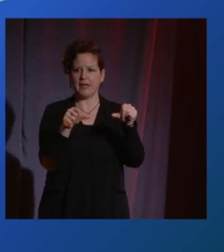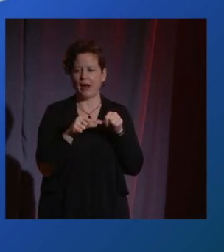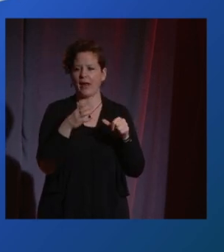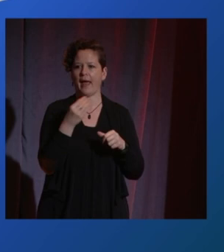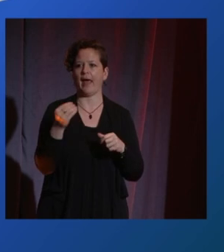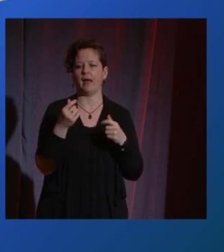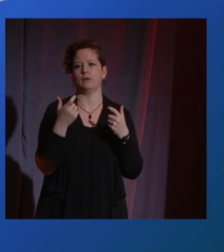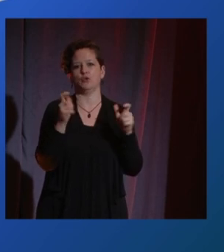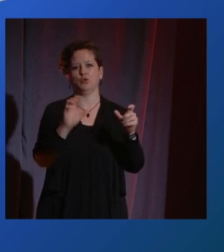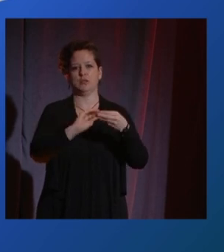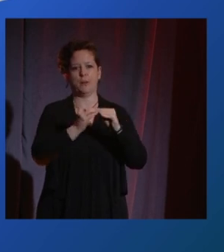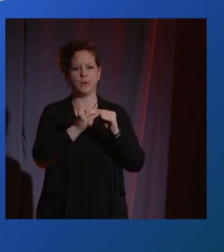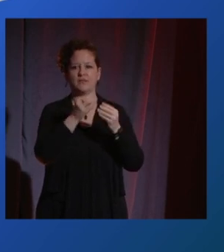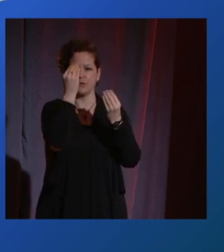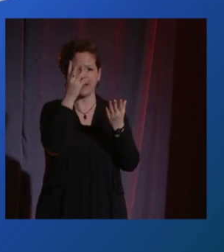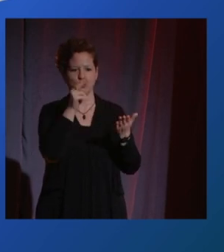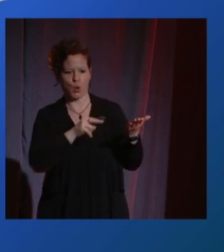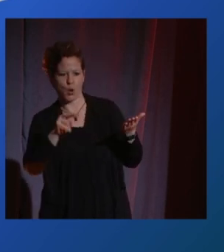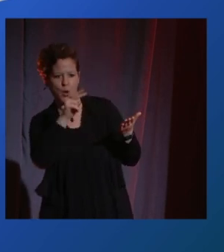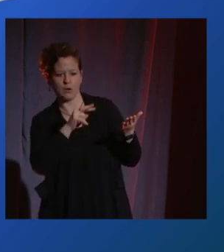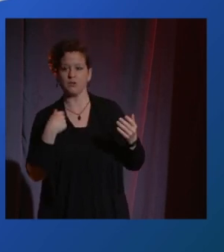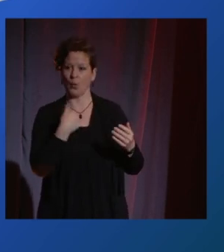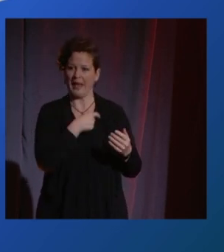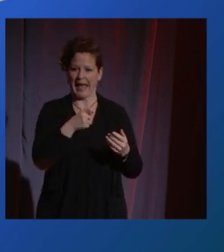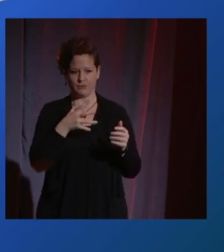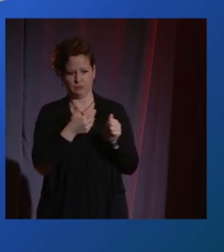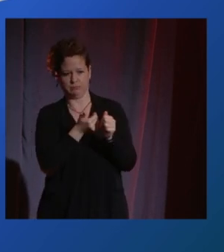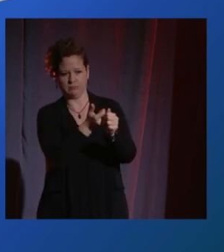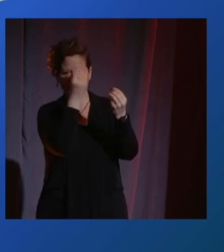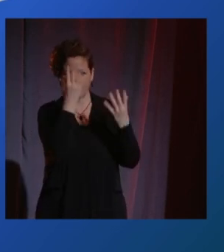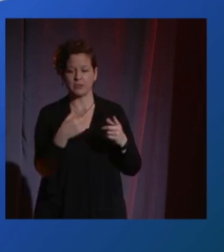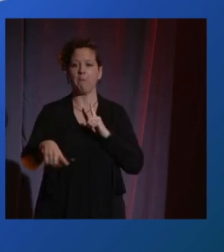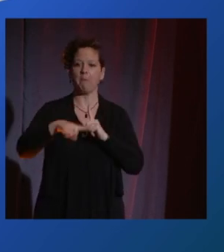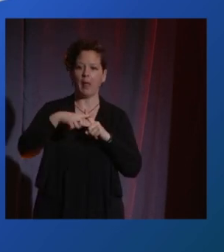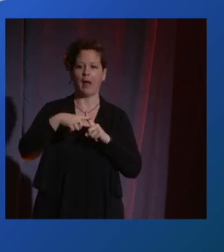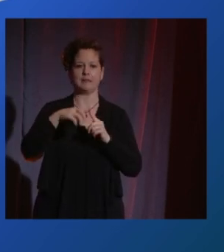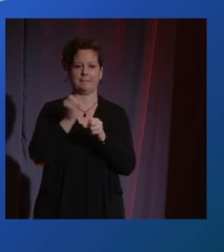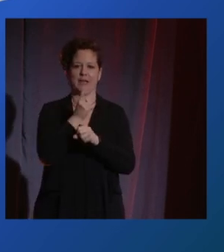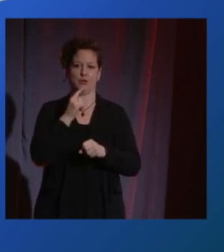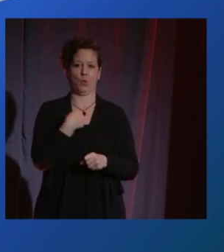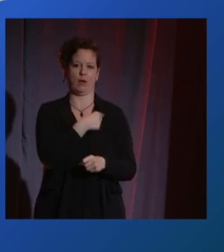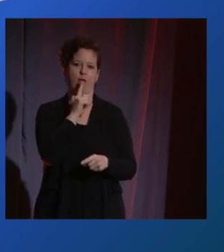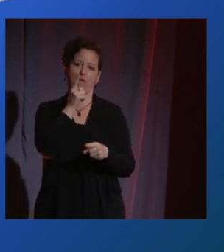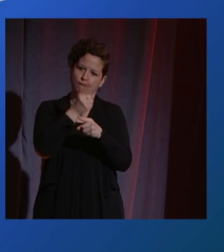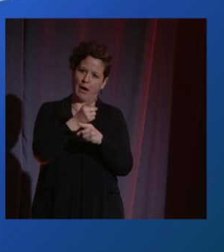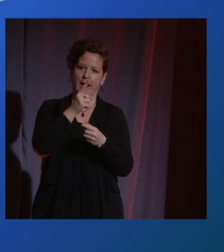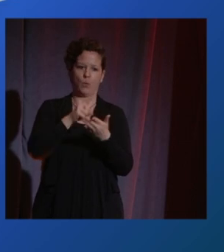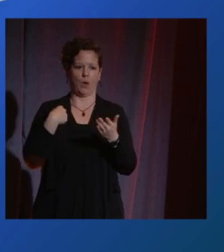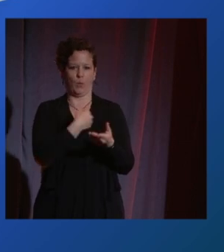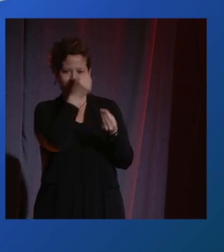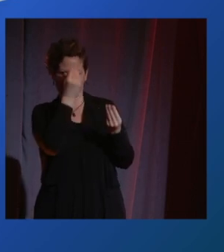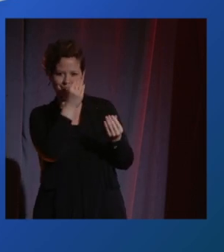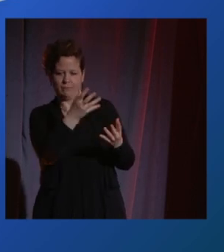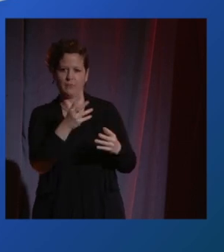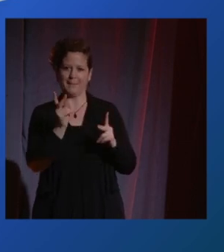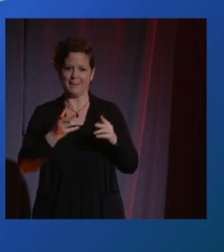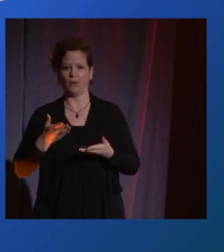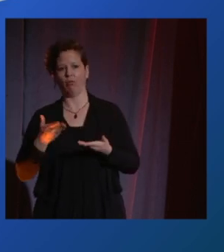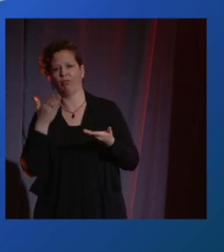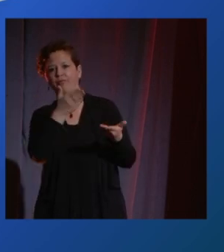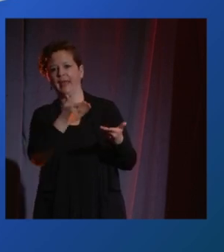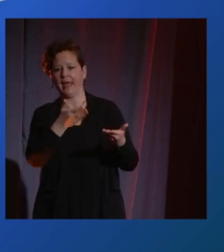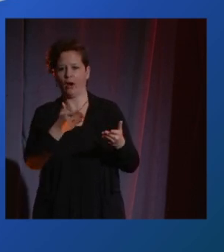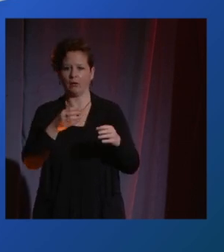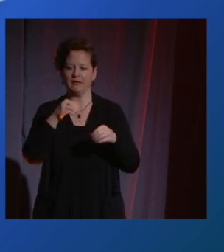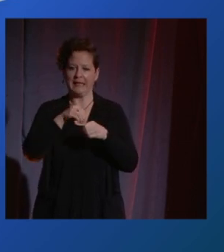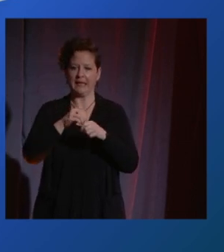necessity to be correct in the course of this 34e career the hardest